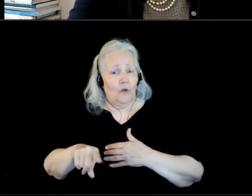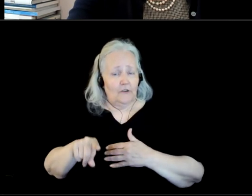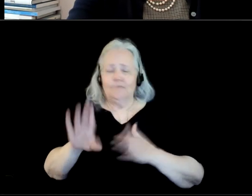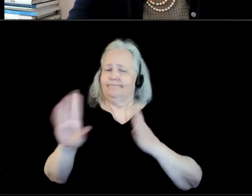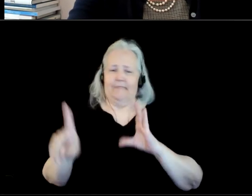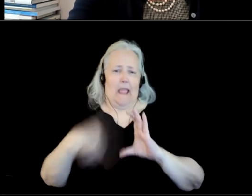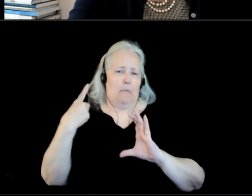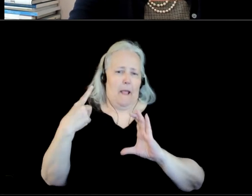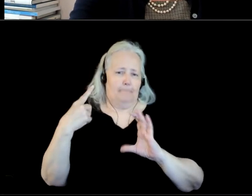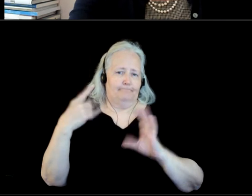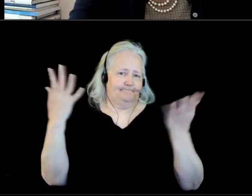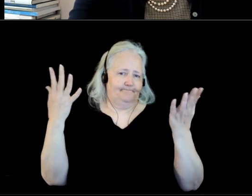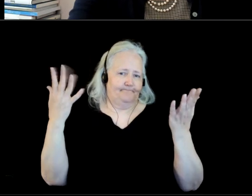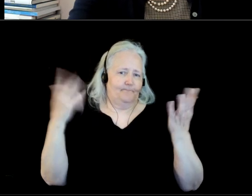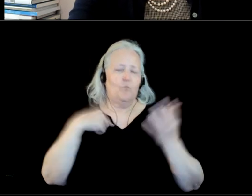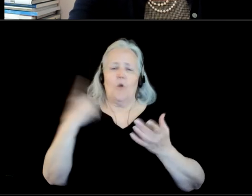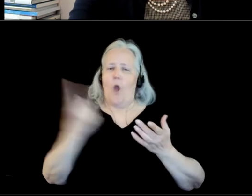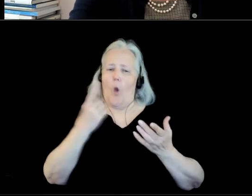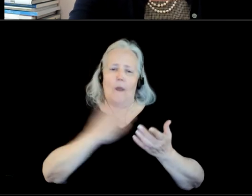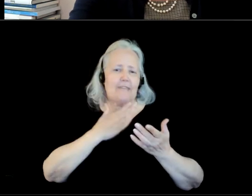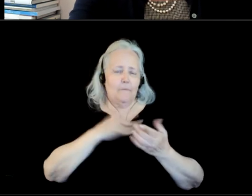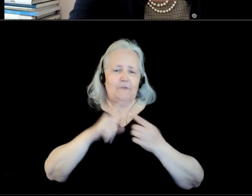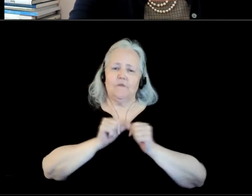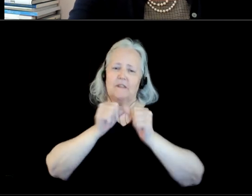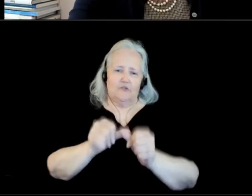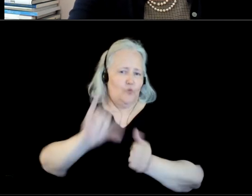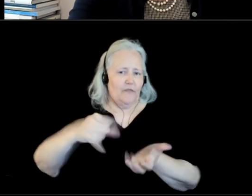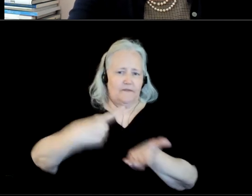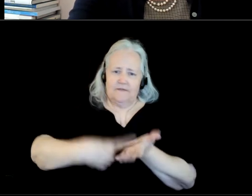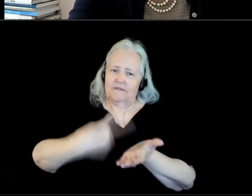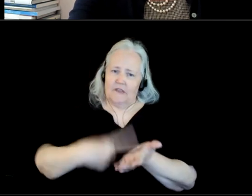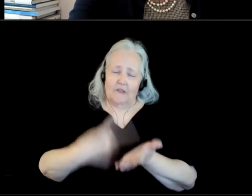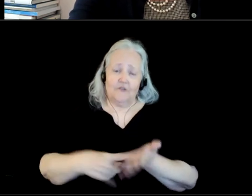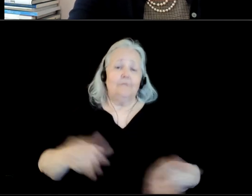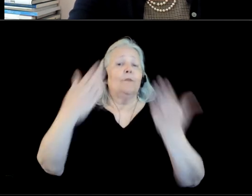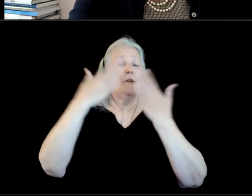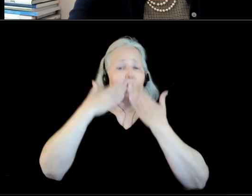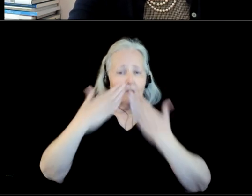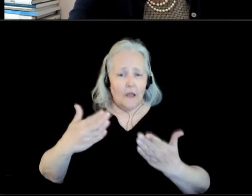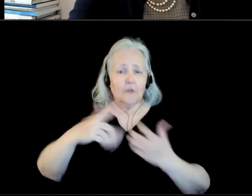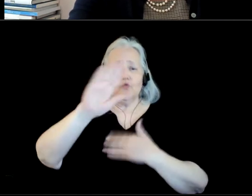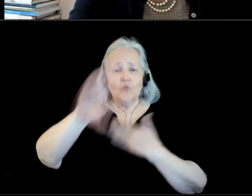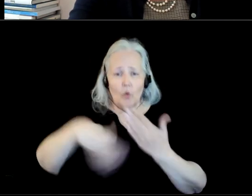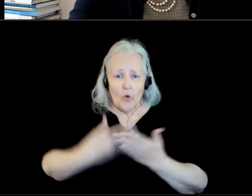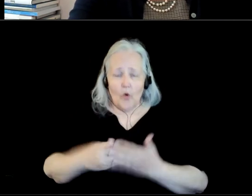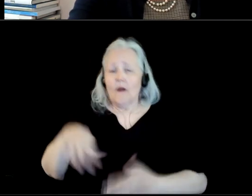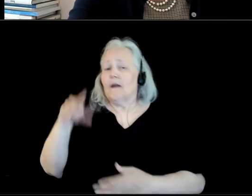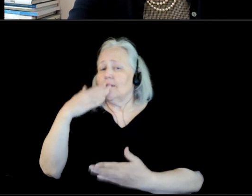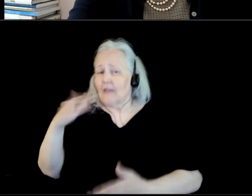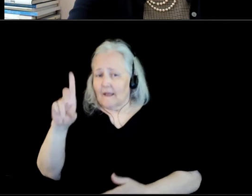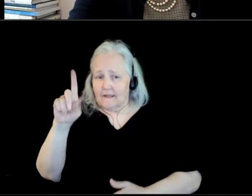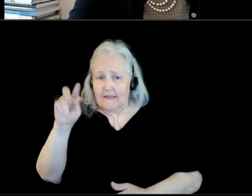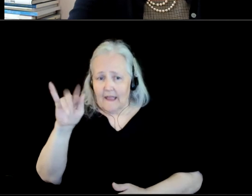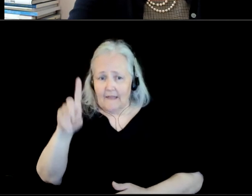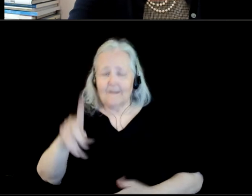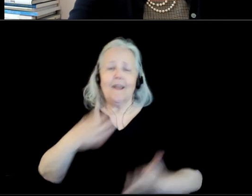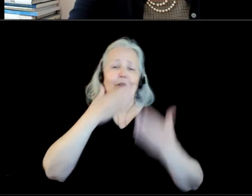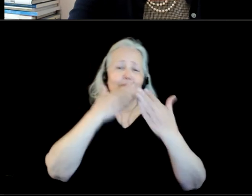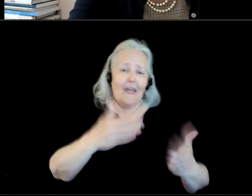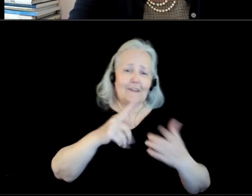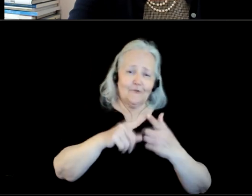can always take the conversation there. So thank you, everybody. Thank you, David. And thank you to our ASL interpreters